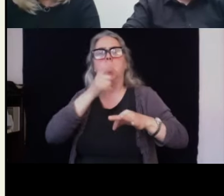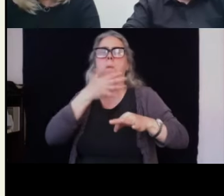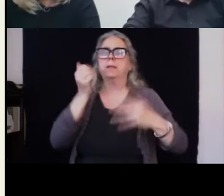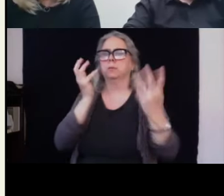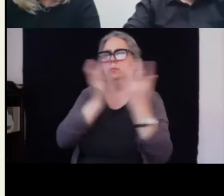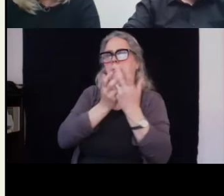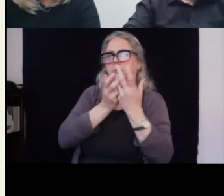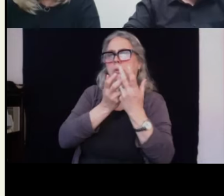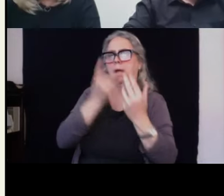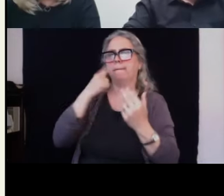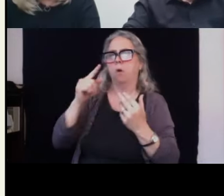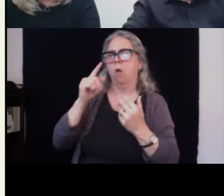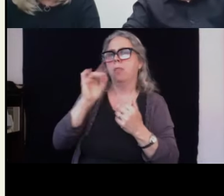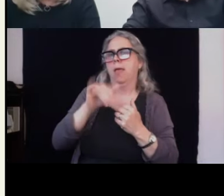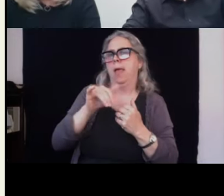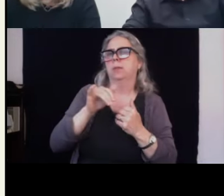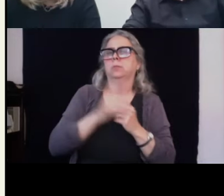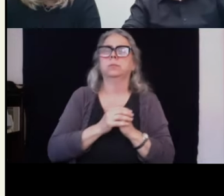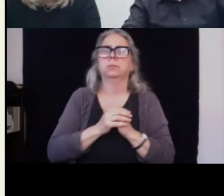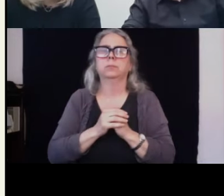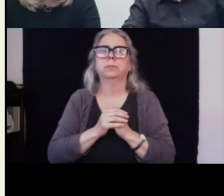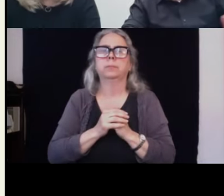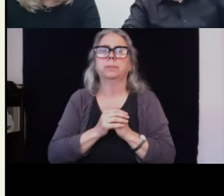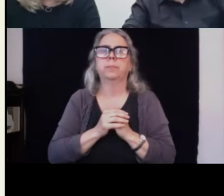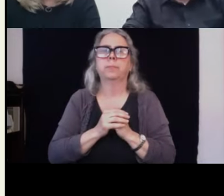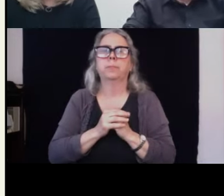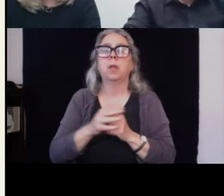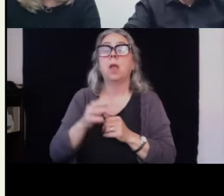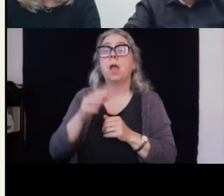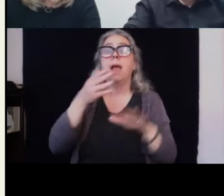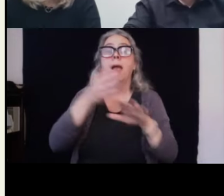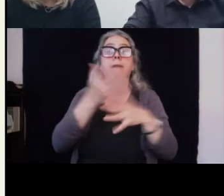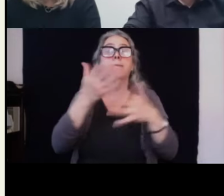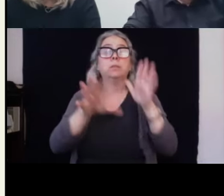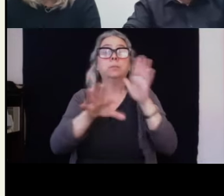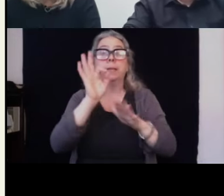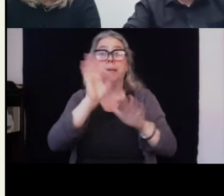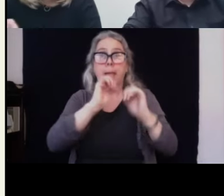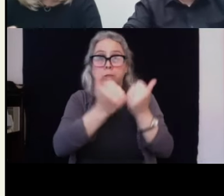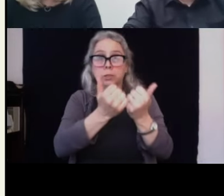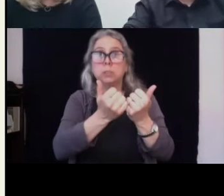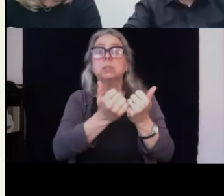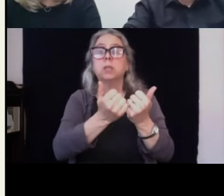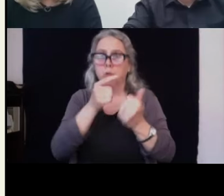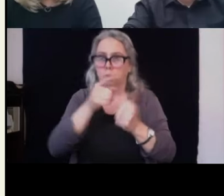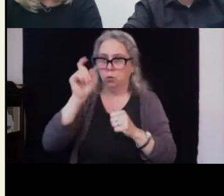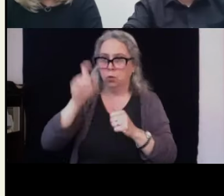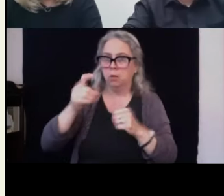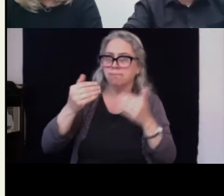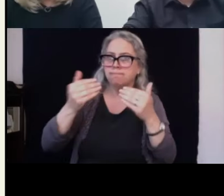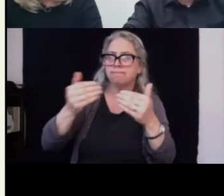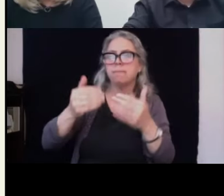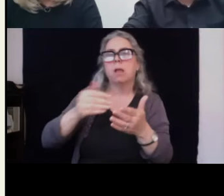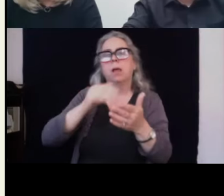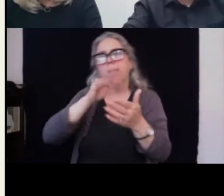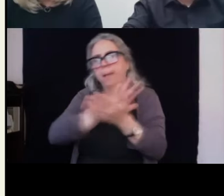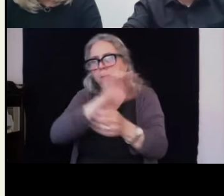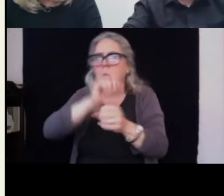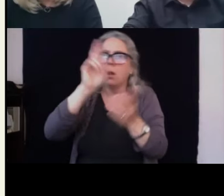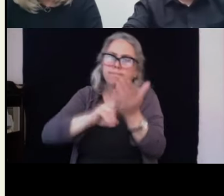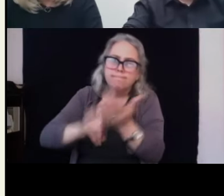you. And then once the agency is chosen, you'll need to do releases and paperwork with them